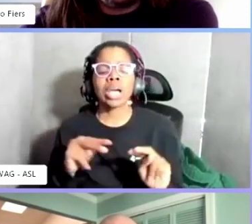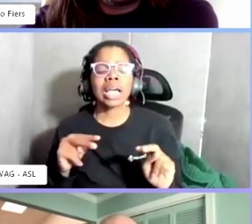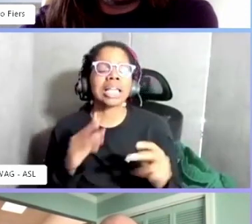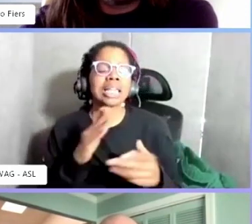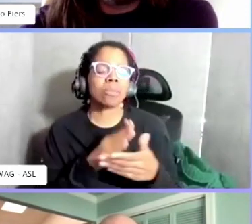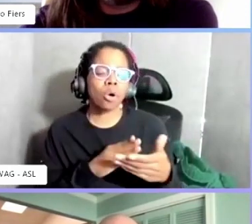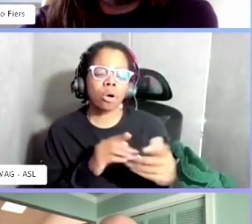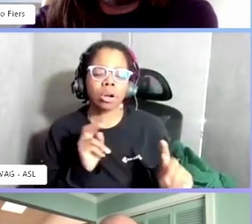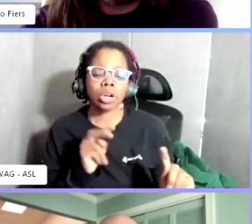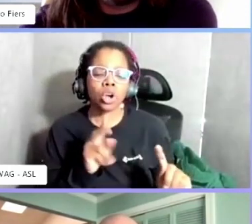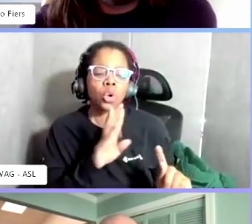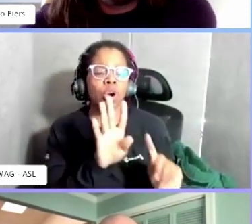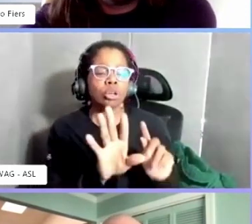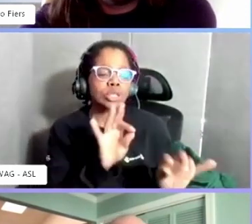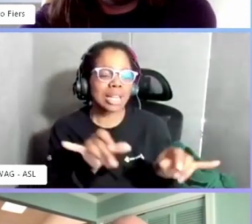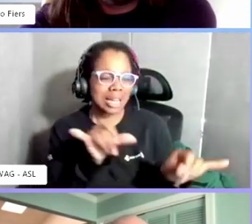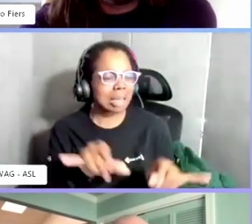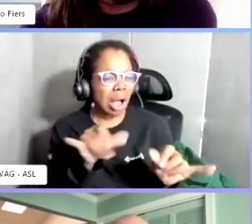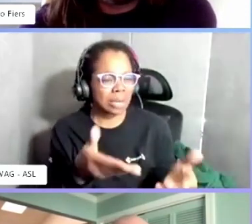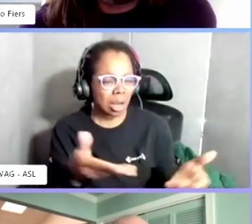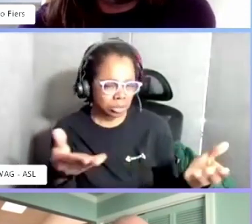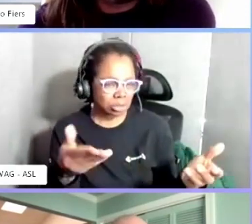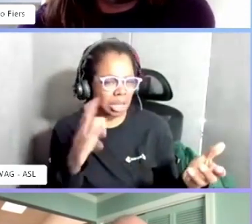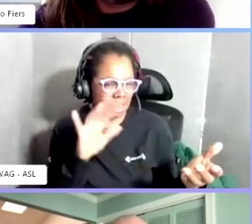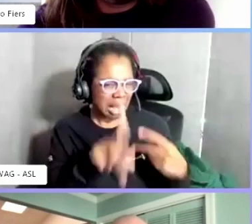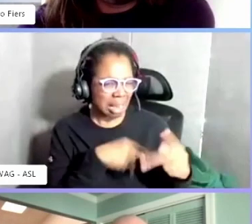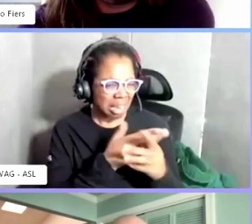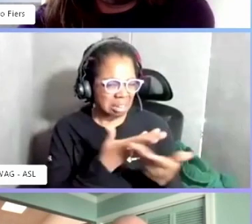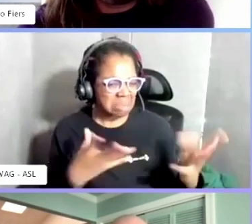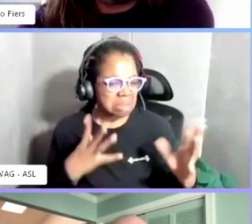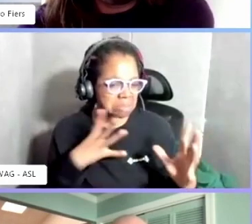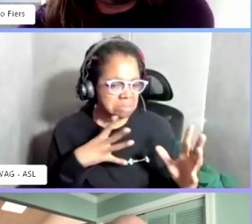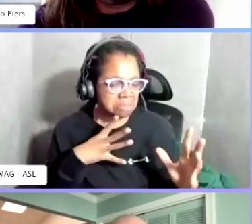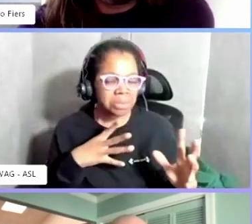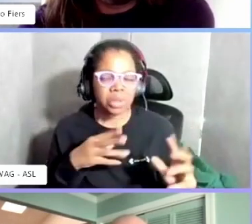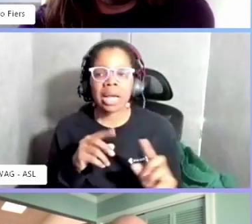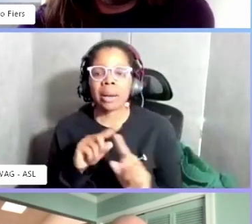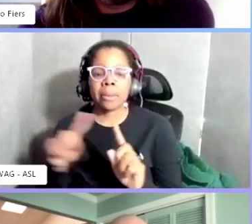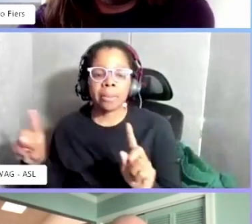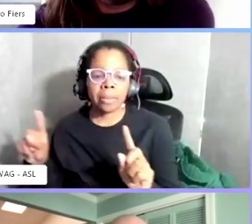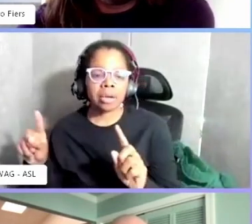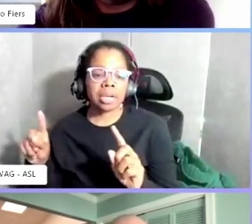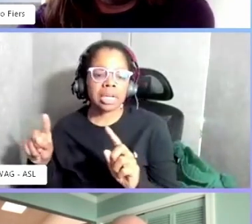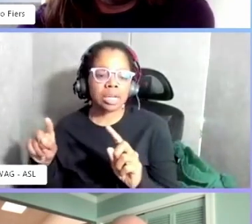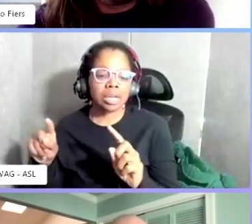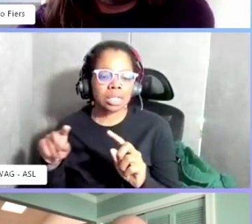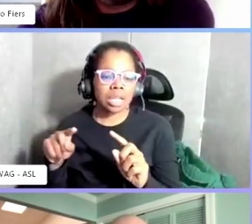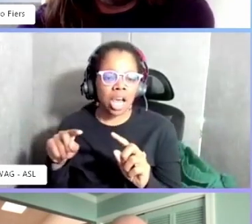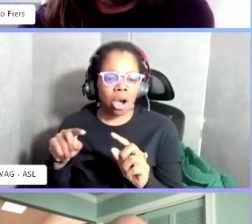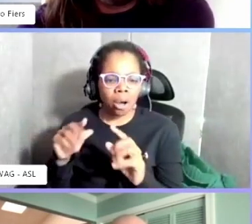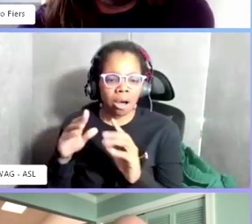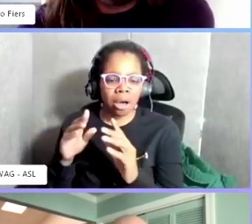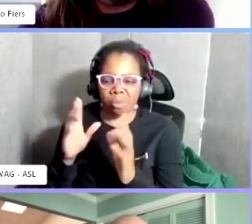can select common objects. That type of thing will still be allowed. The transcribing, the wavy letters